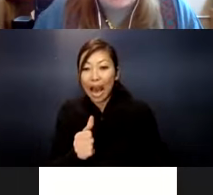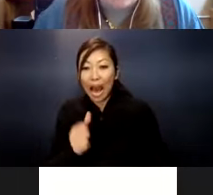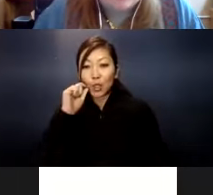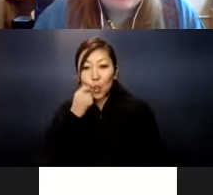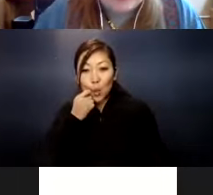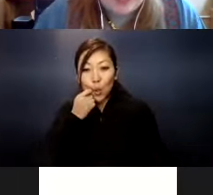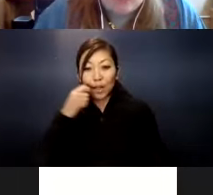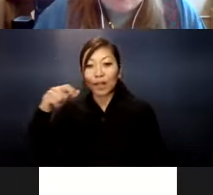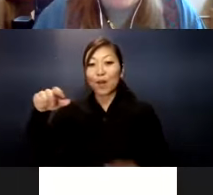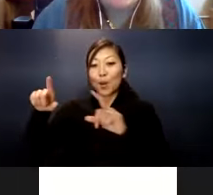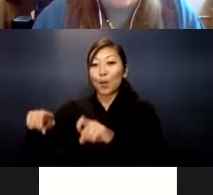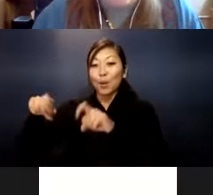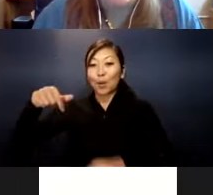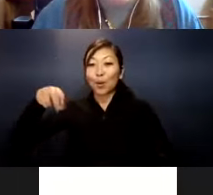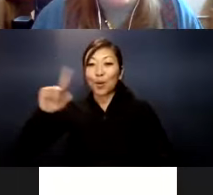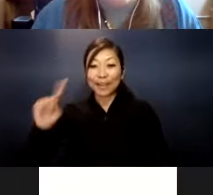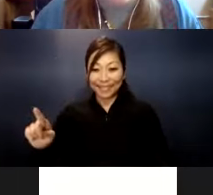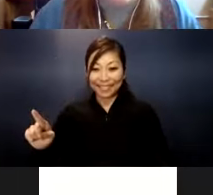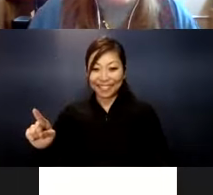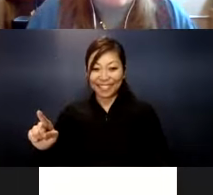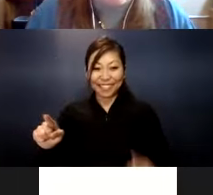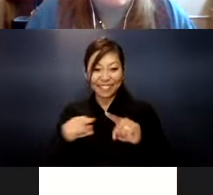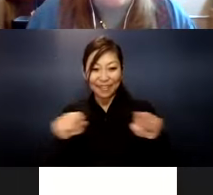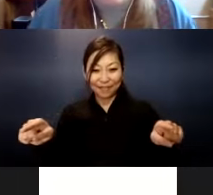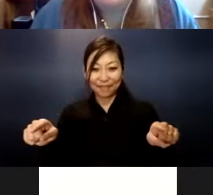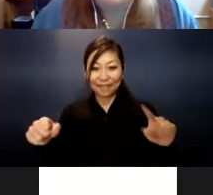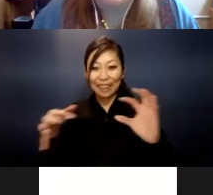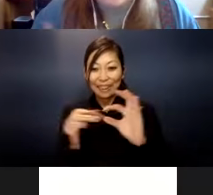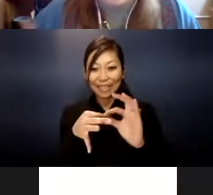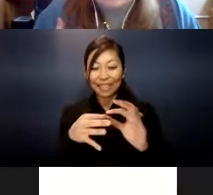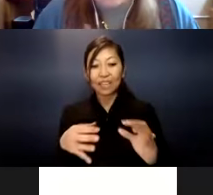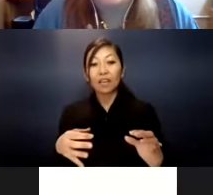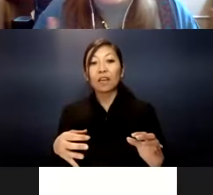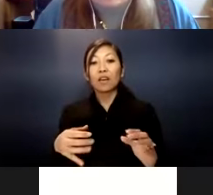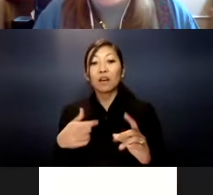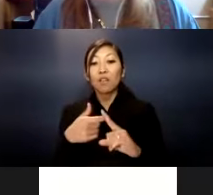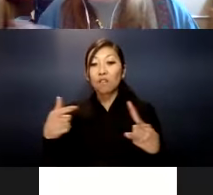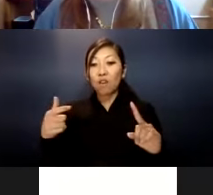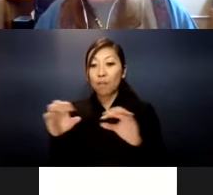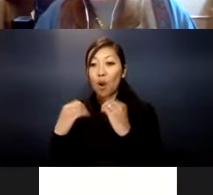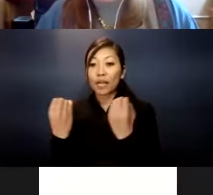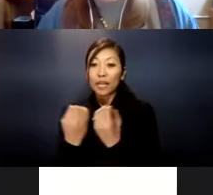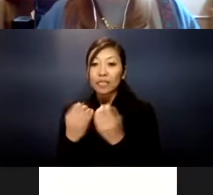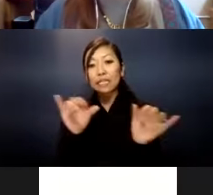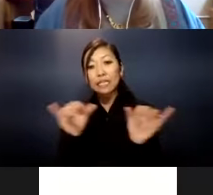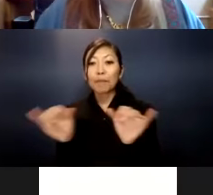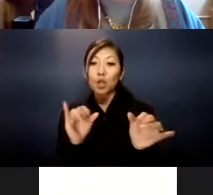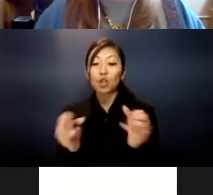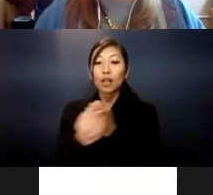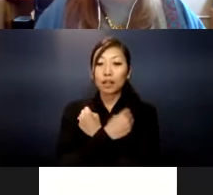I'm not going to go into it now, but it's a quiz put on by an organization that's similar to Love is